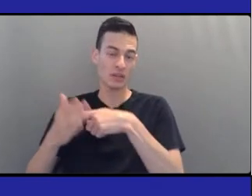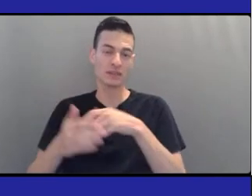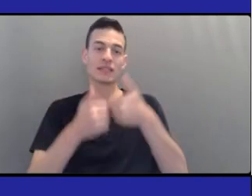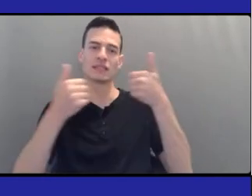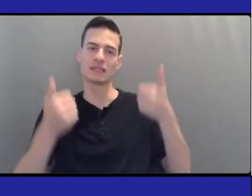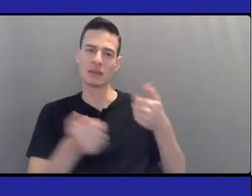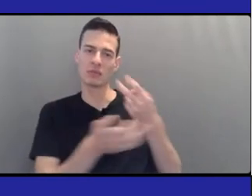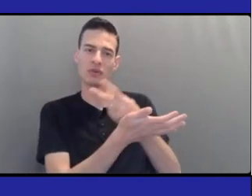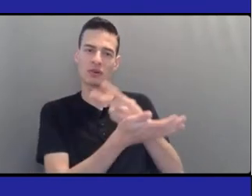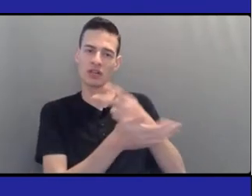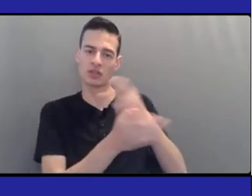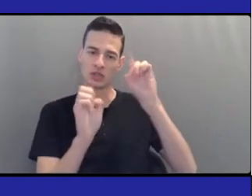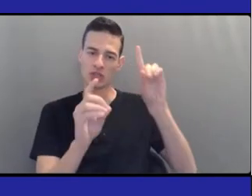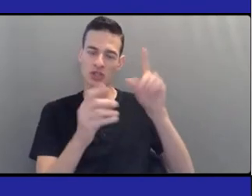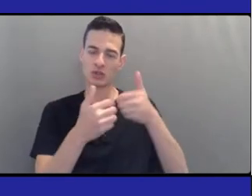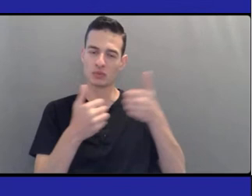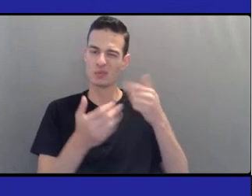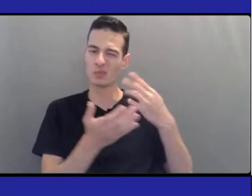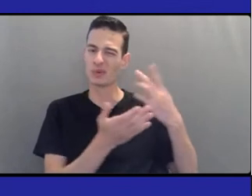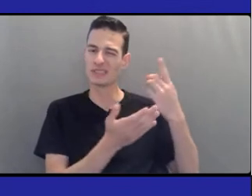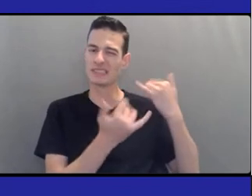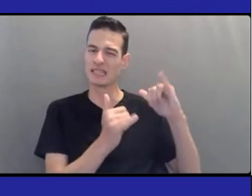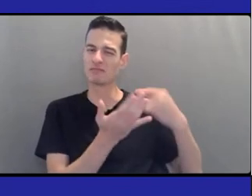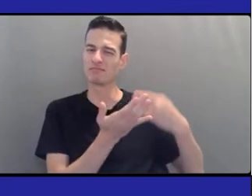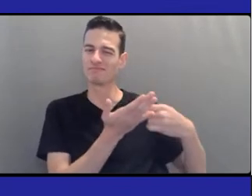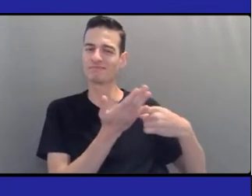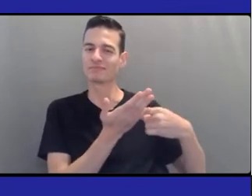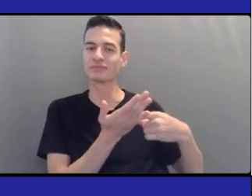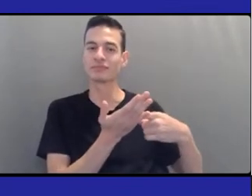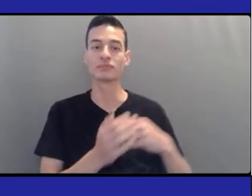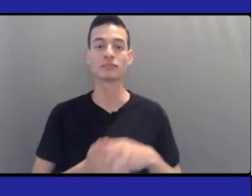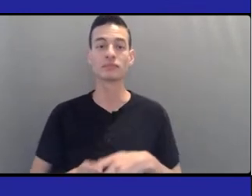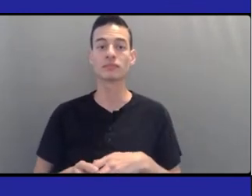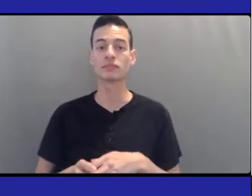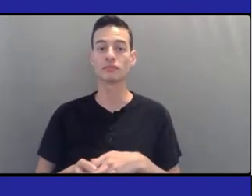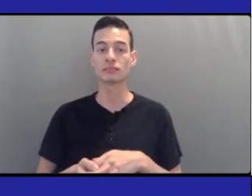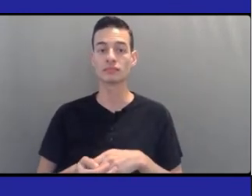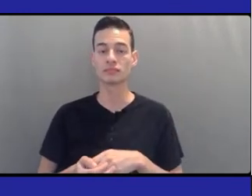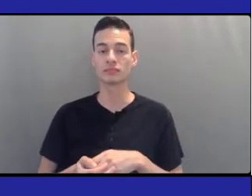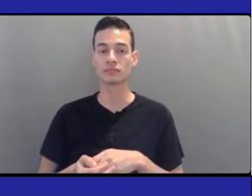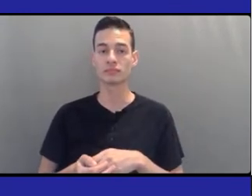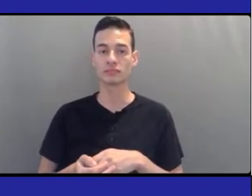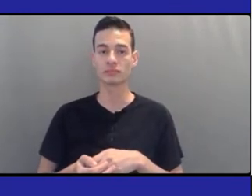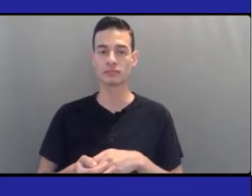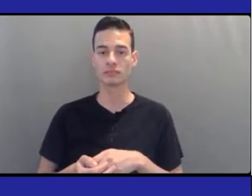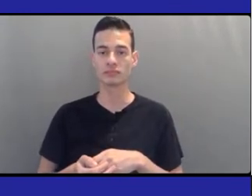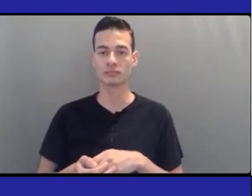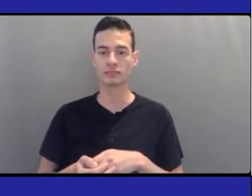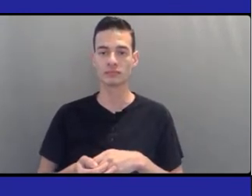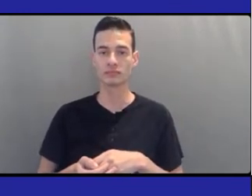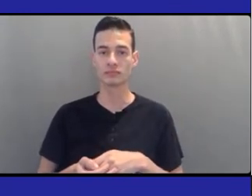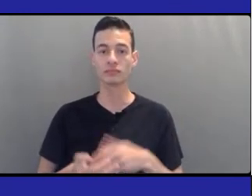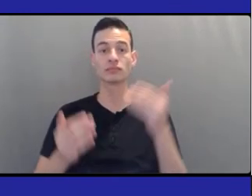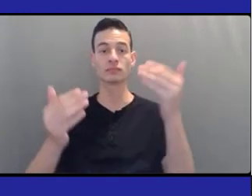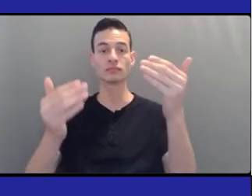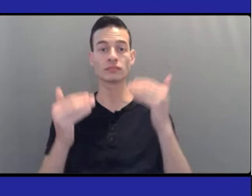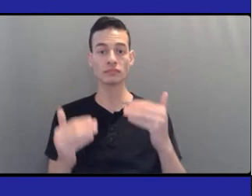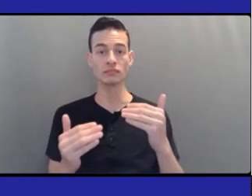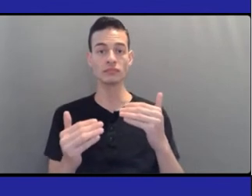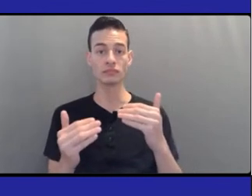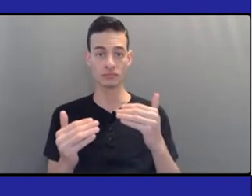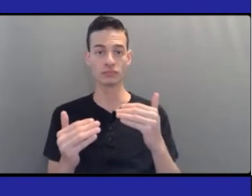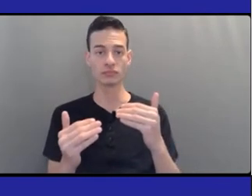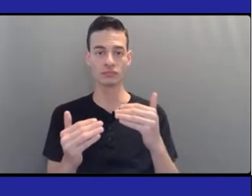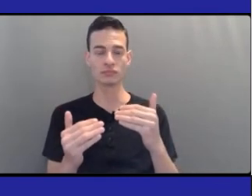the distribution and the expenses between Kings County and South Brooklyn Health. Again, following the FTE count that Dr.